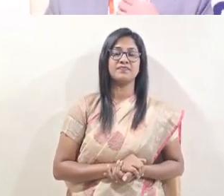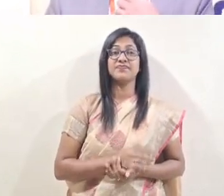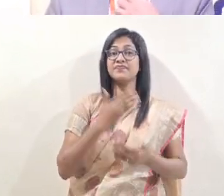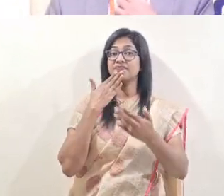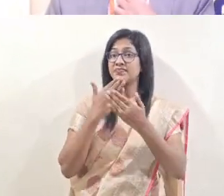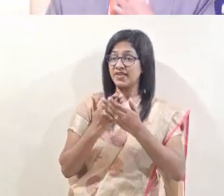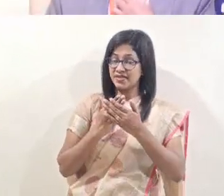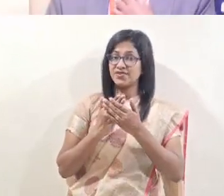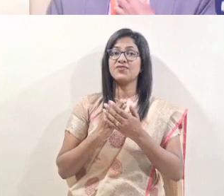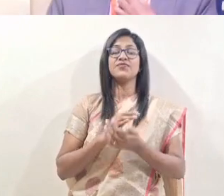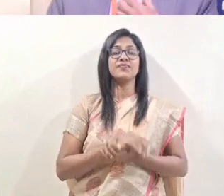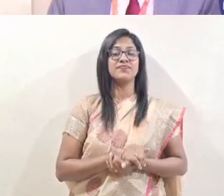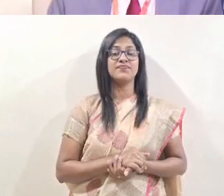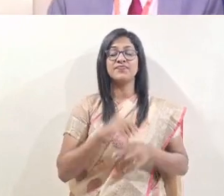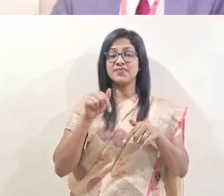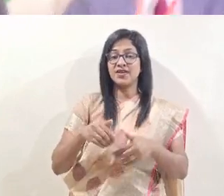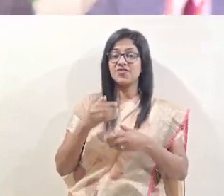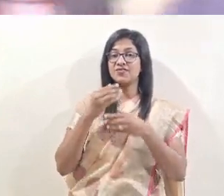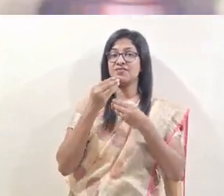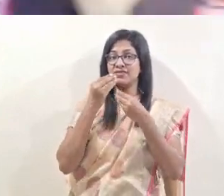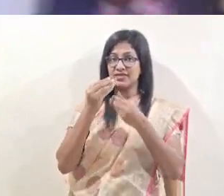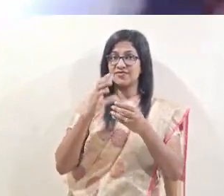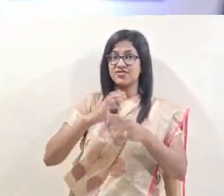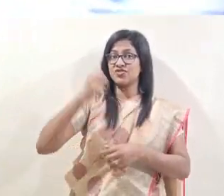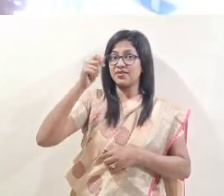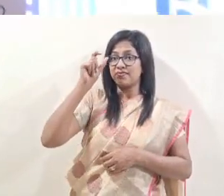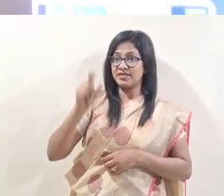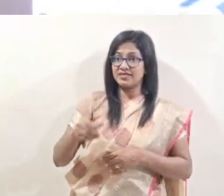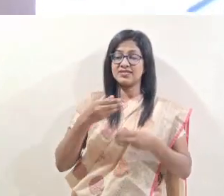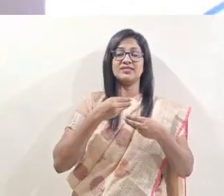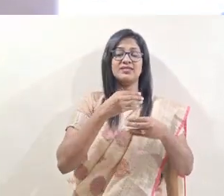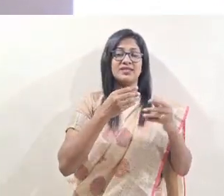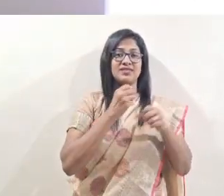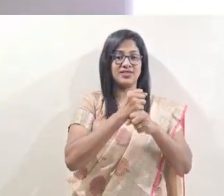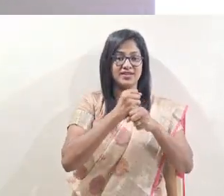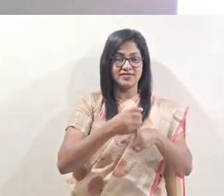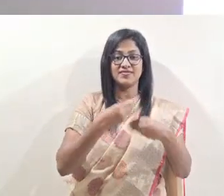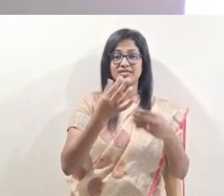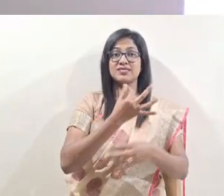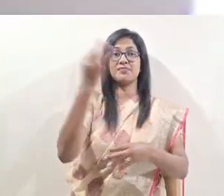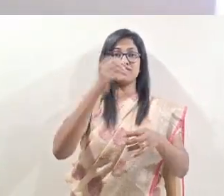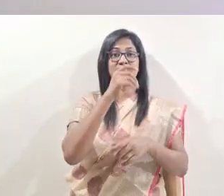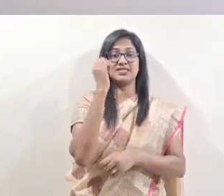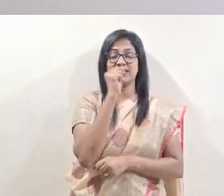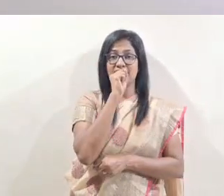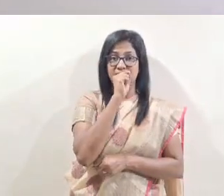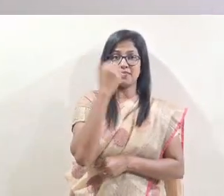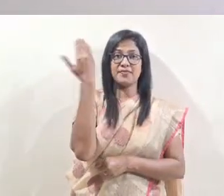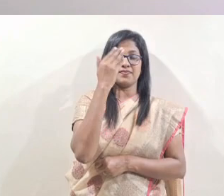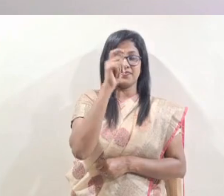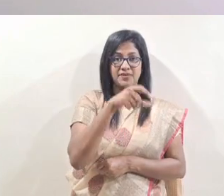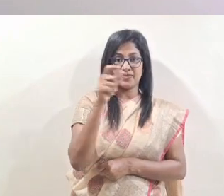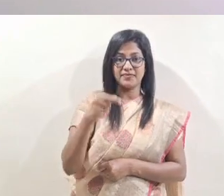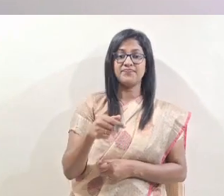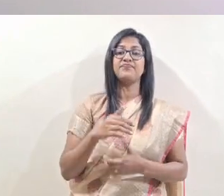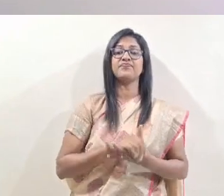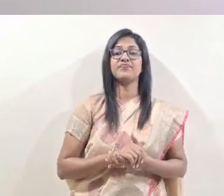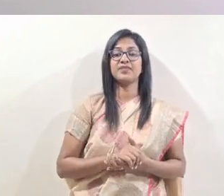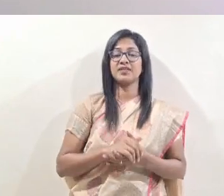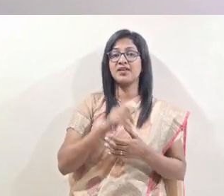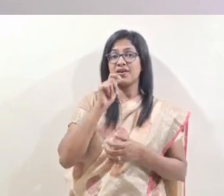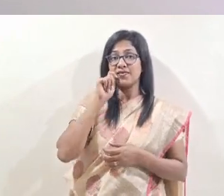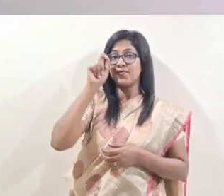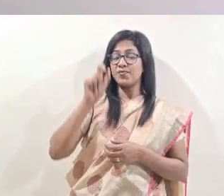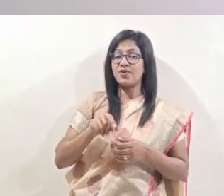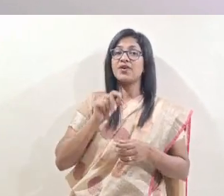Thank you, sir. I would now request the chairperson to distribute the mementos to our distinguished speakers. Now I would call upon Mr. P.